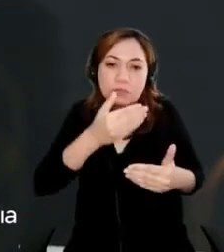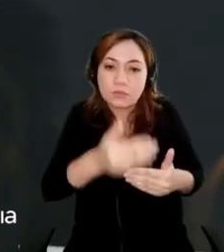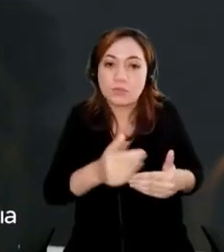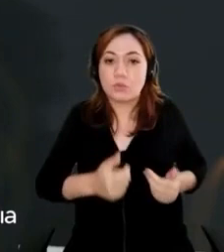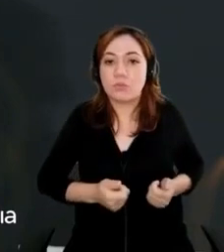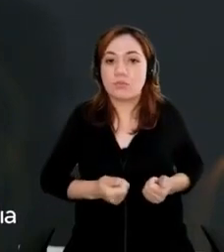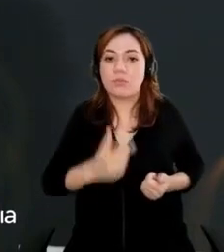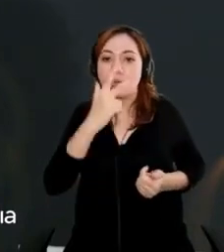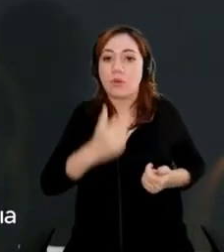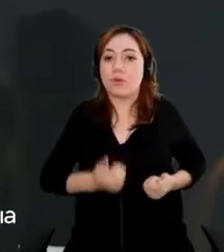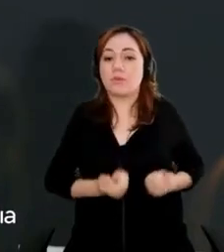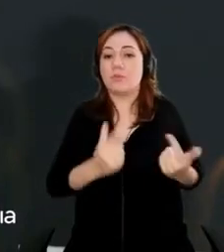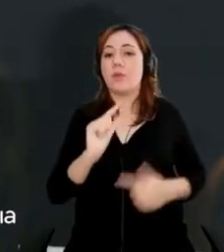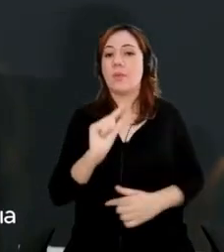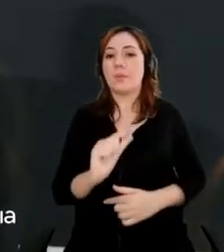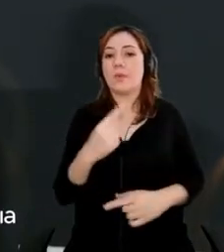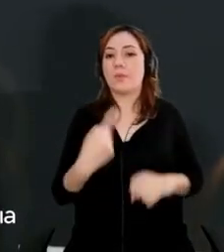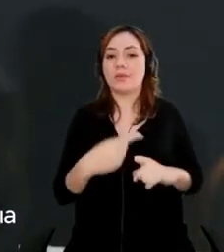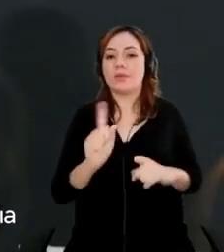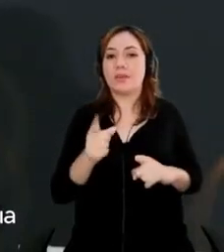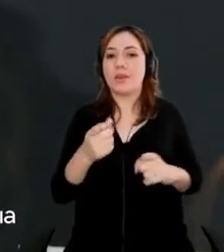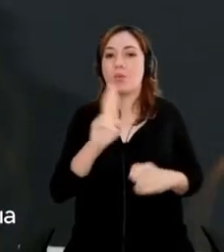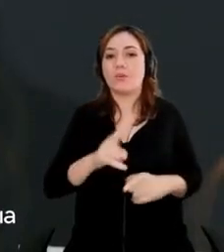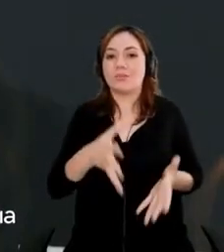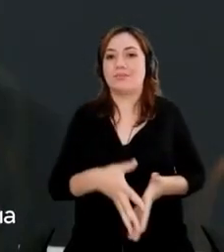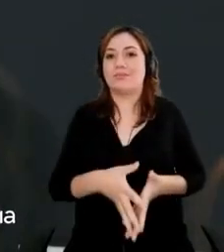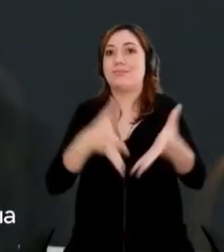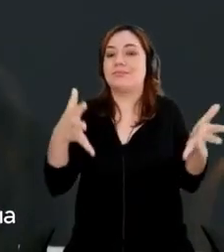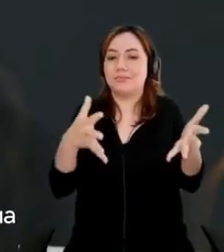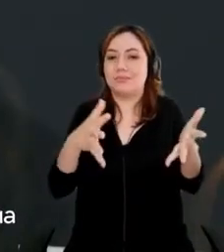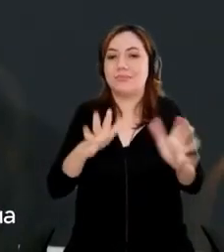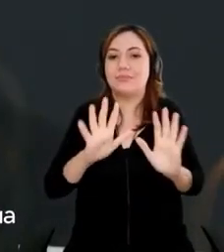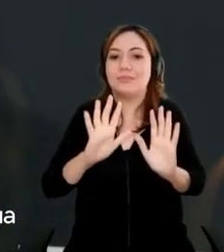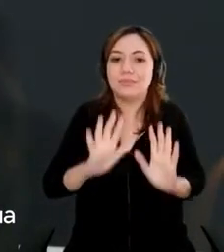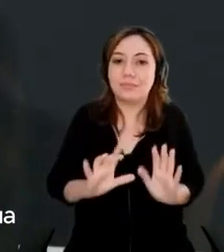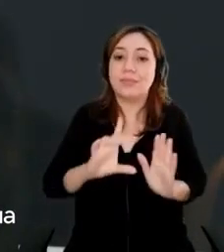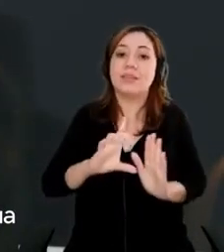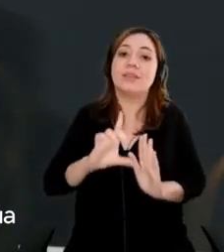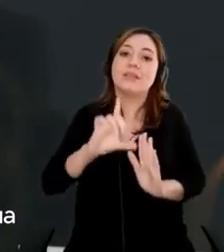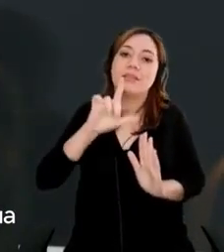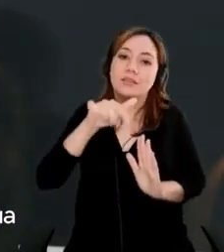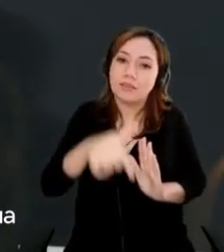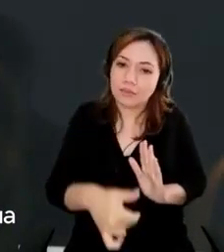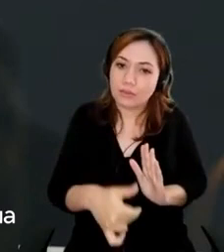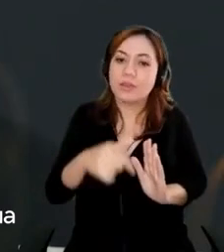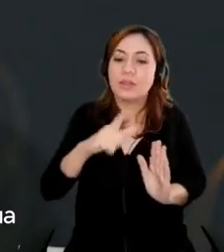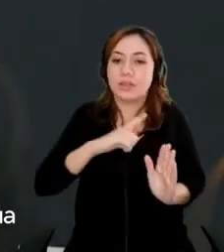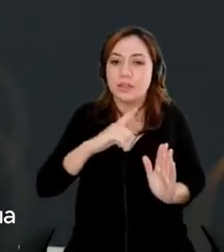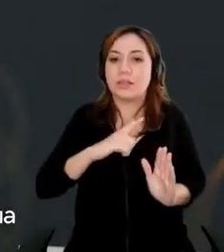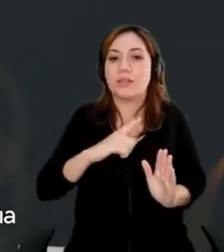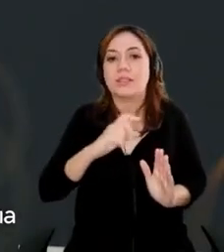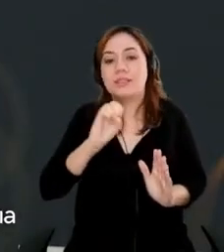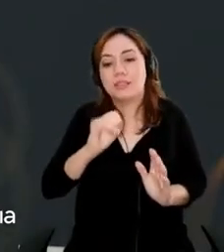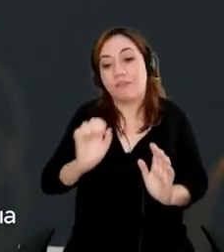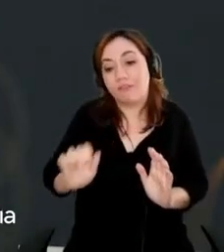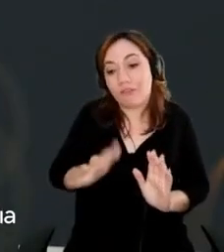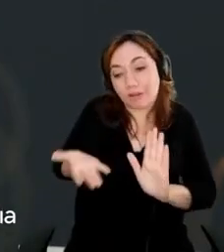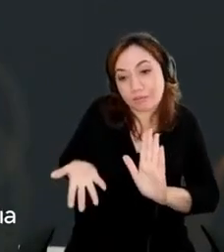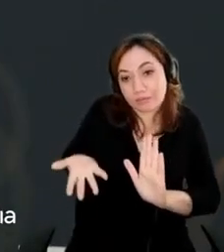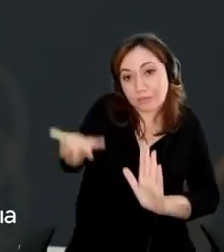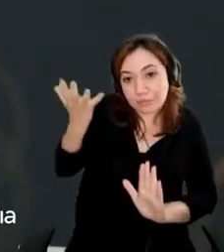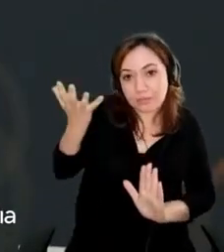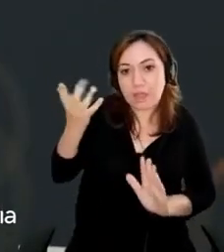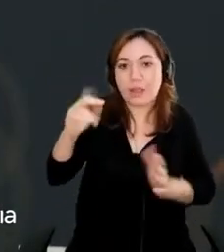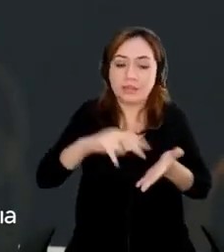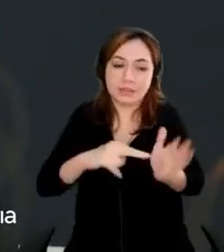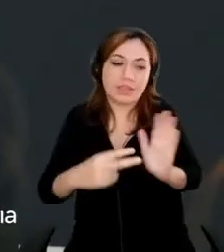using it at scale. Later on, your costs are going to go up, of course, as your volume goes up, and then maybe that means your revenues are going up